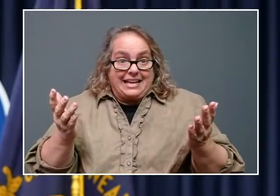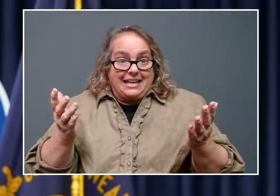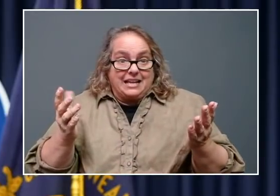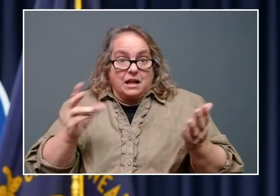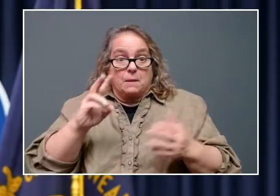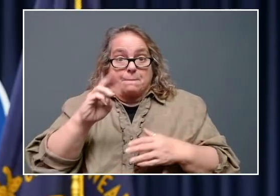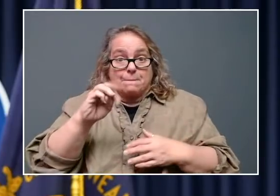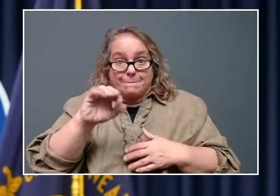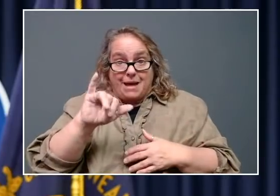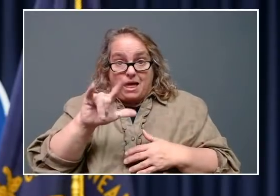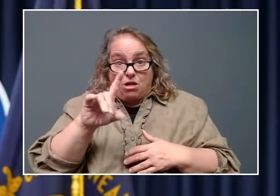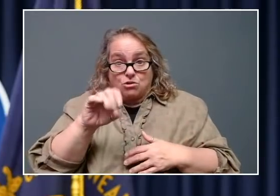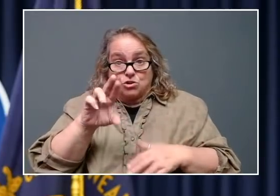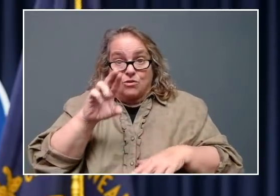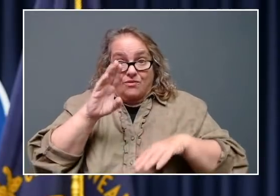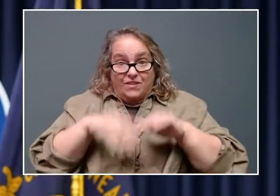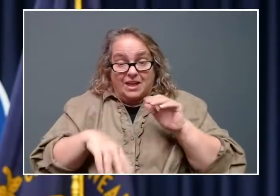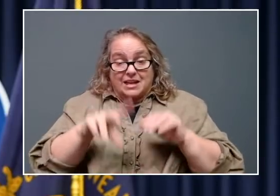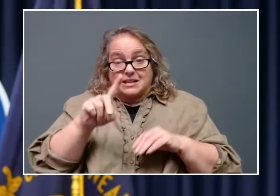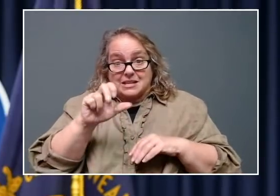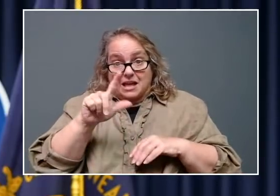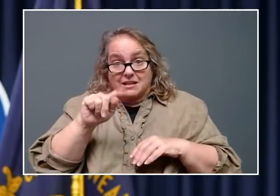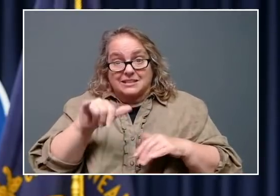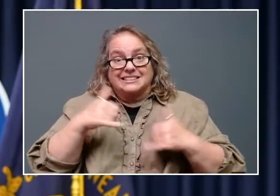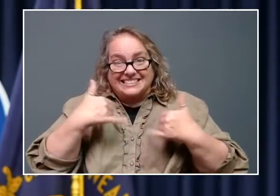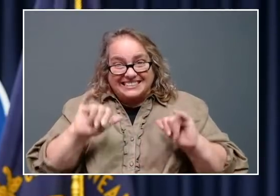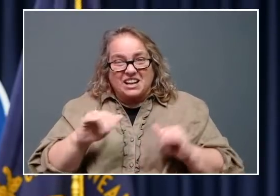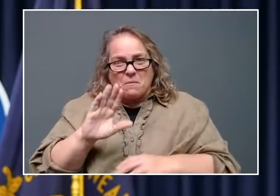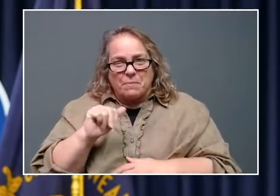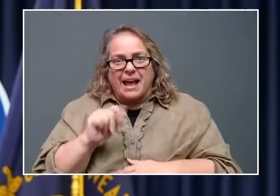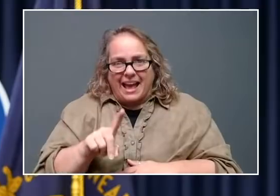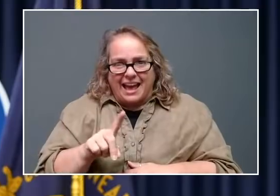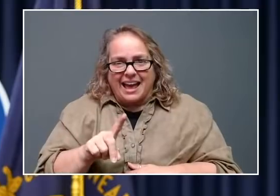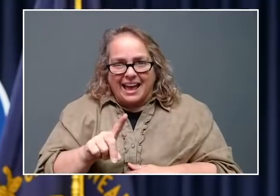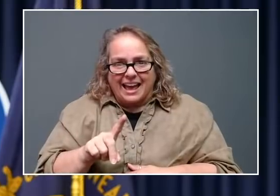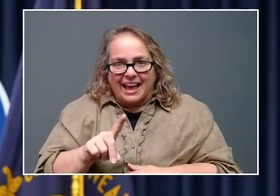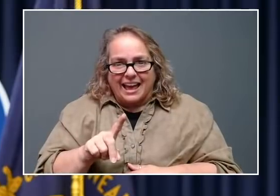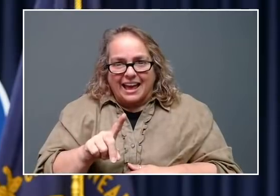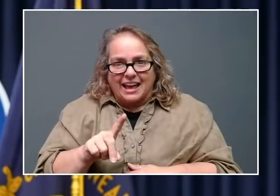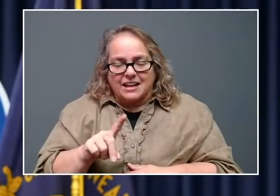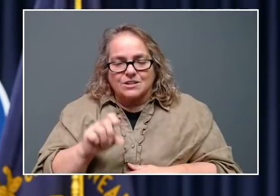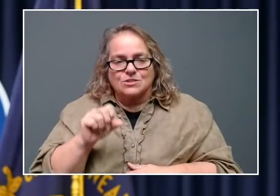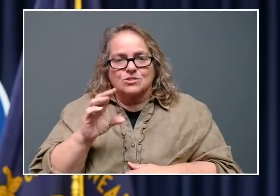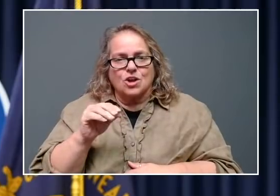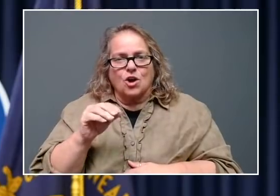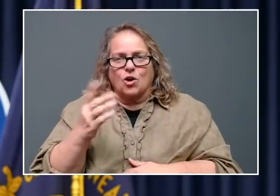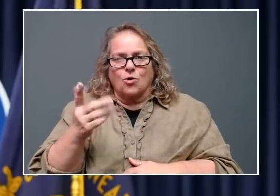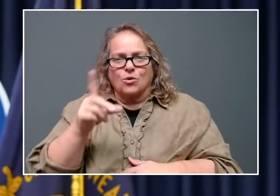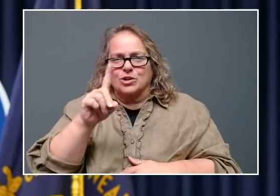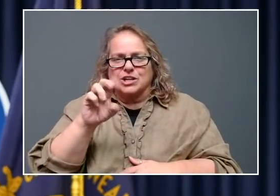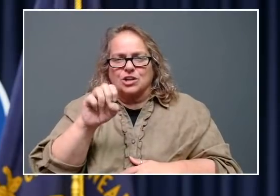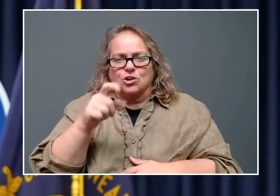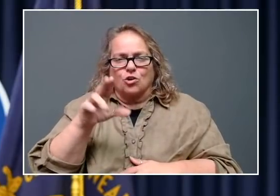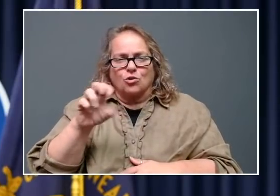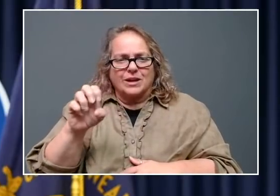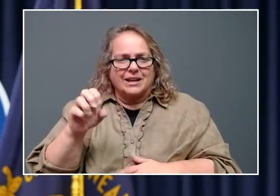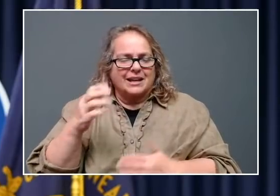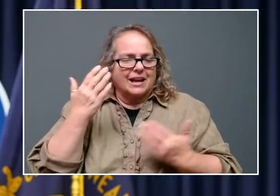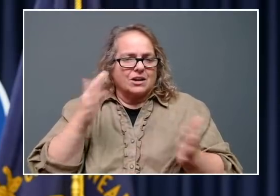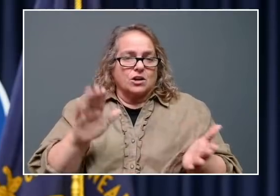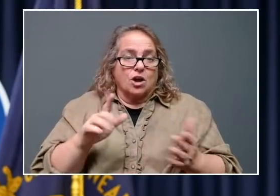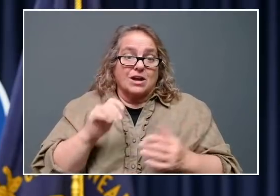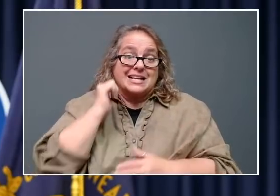bad. So, the degree there is important too. Let me ask about the daily